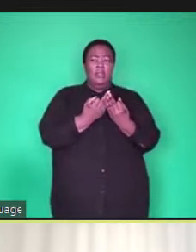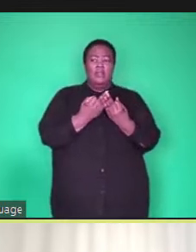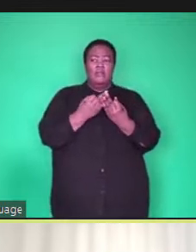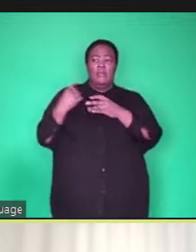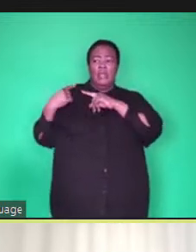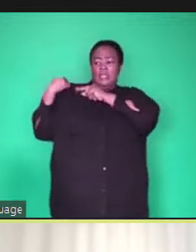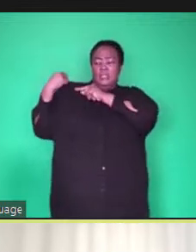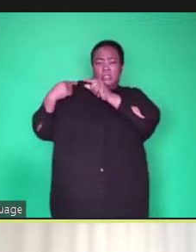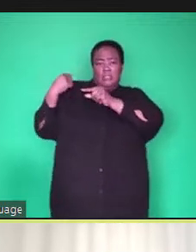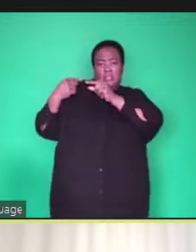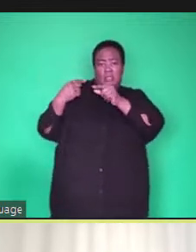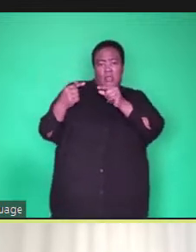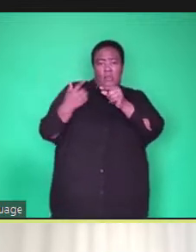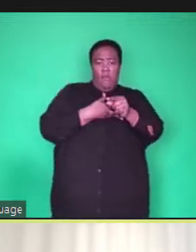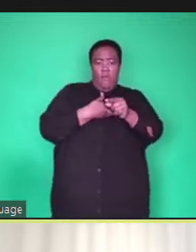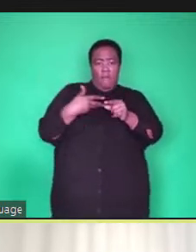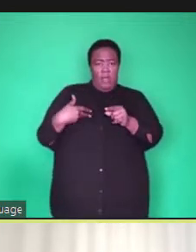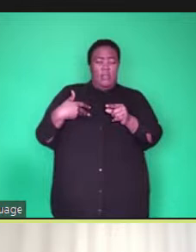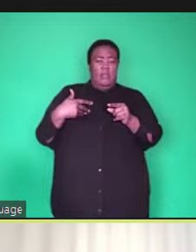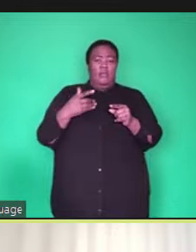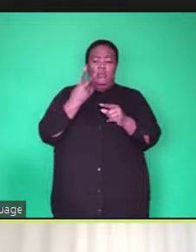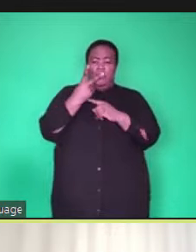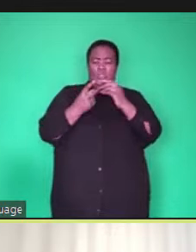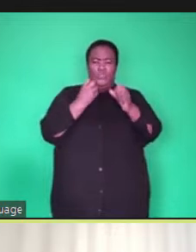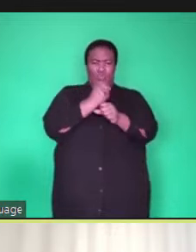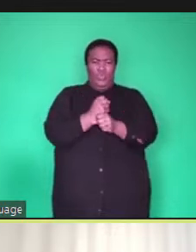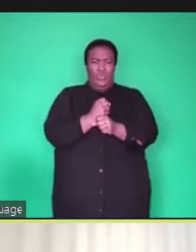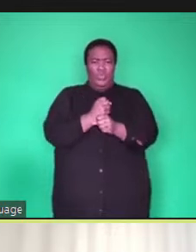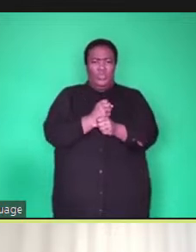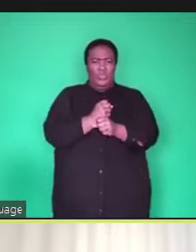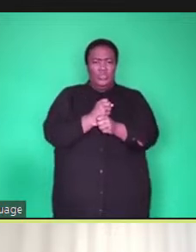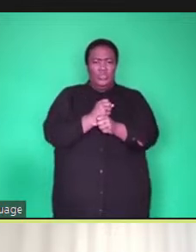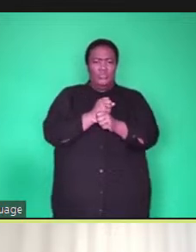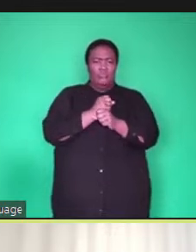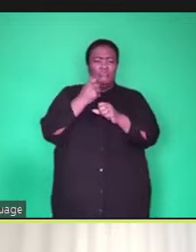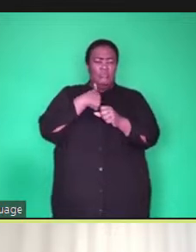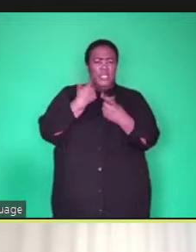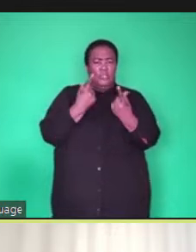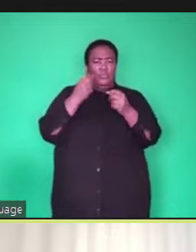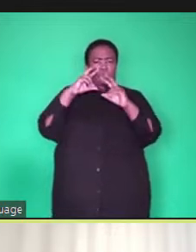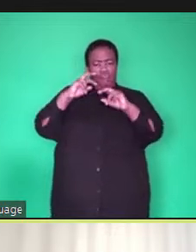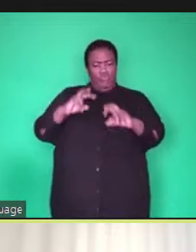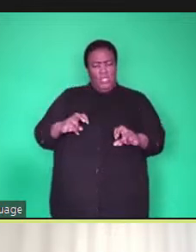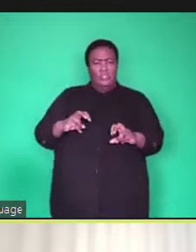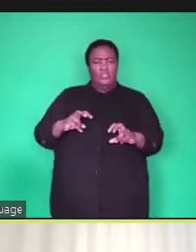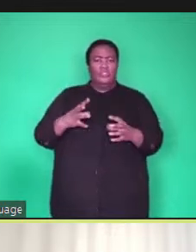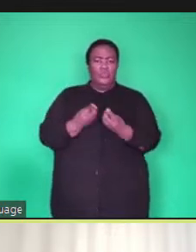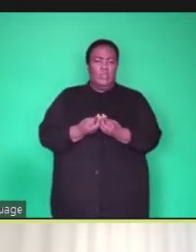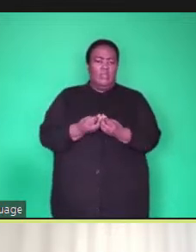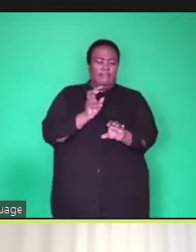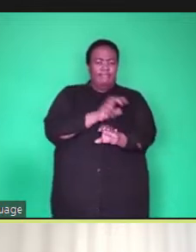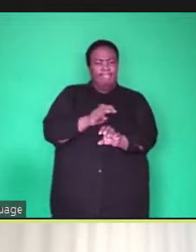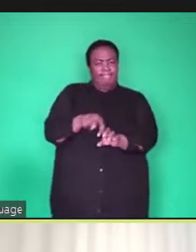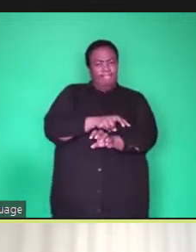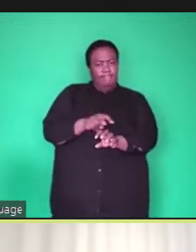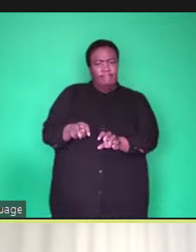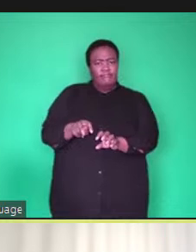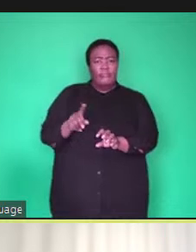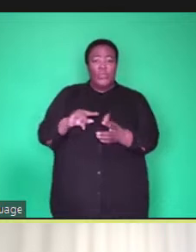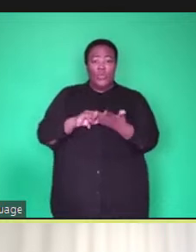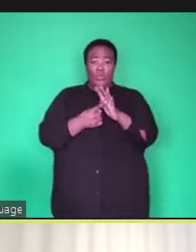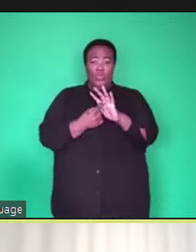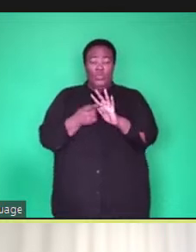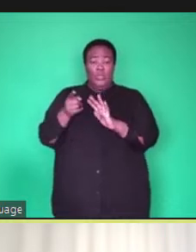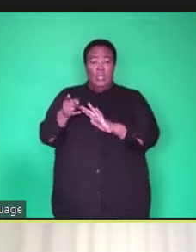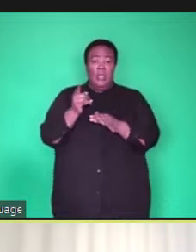of mothers, traversing over 2 years with them the well-trodden migration route, shown here between